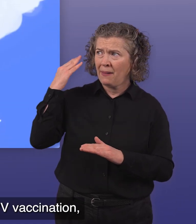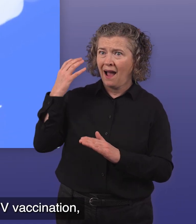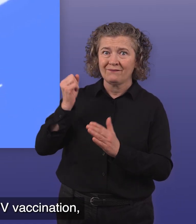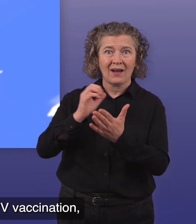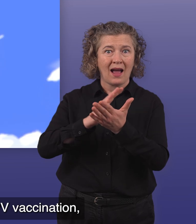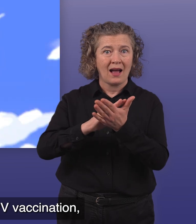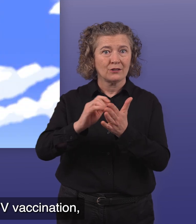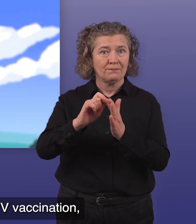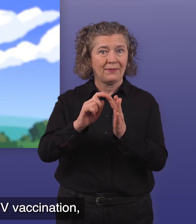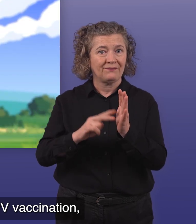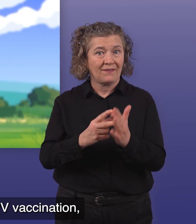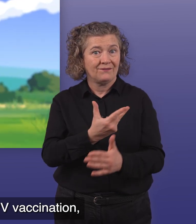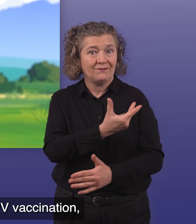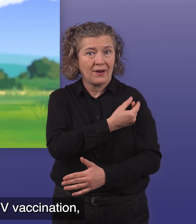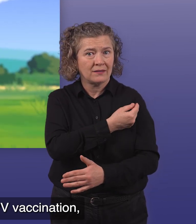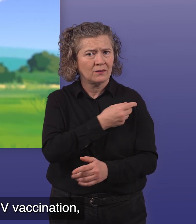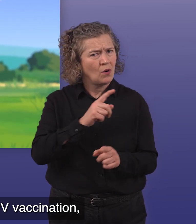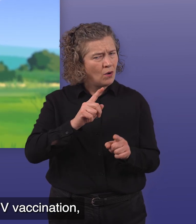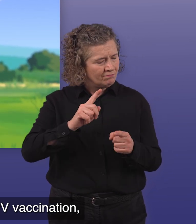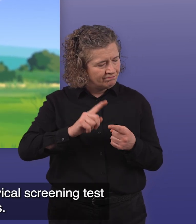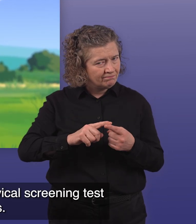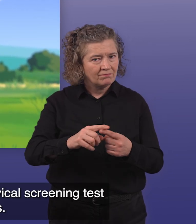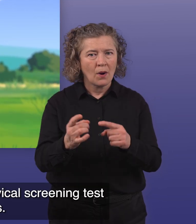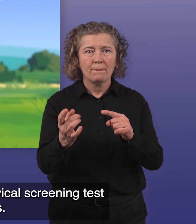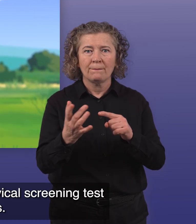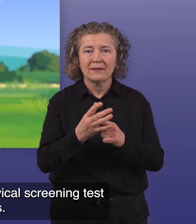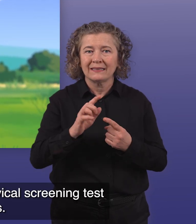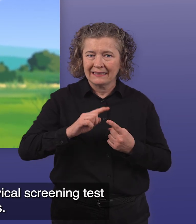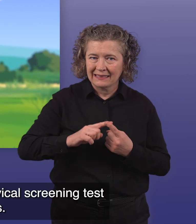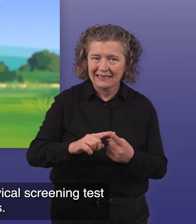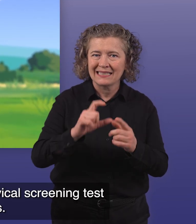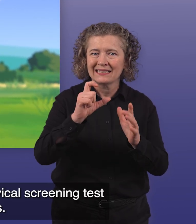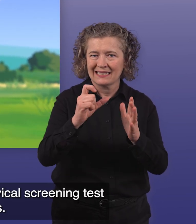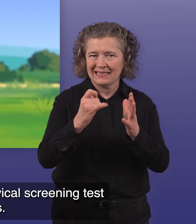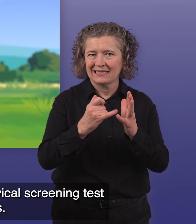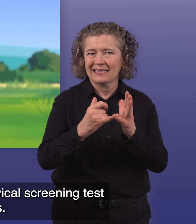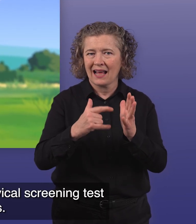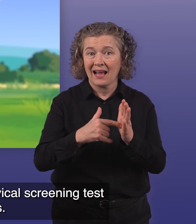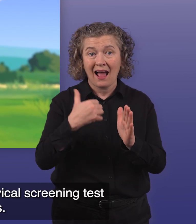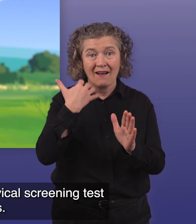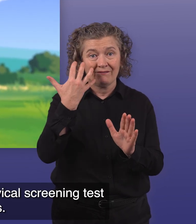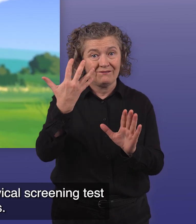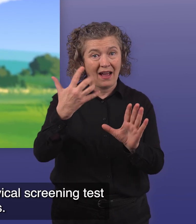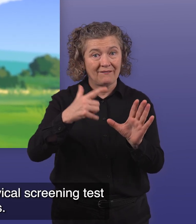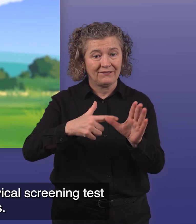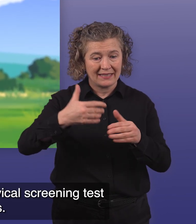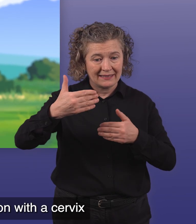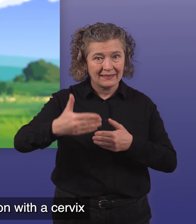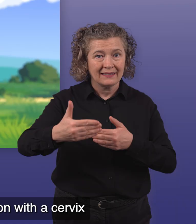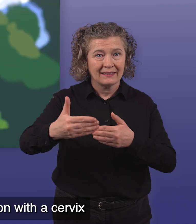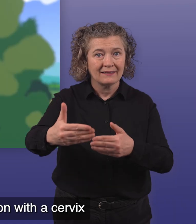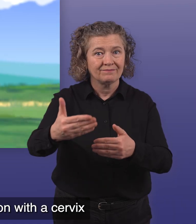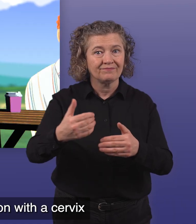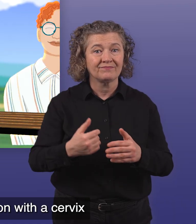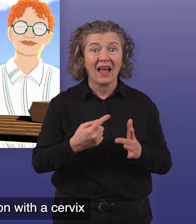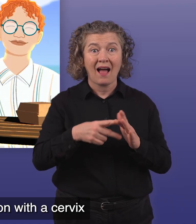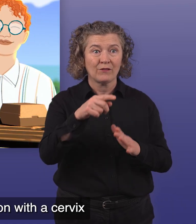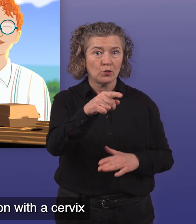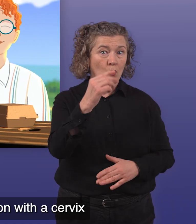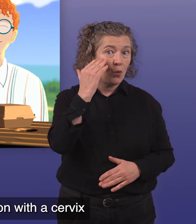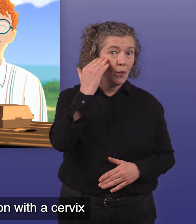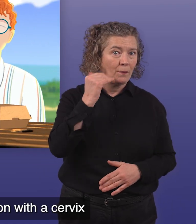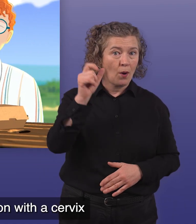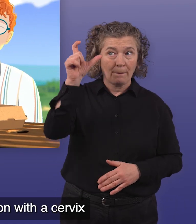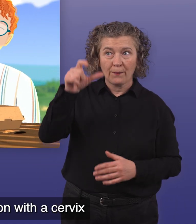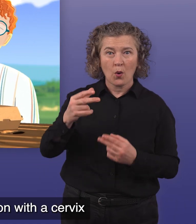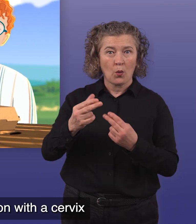if you have had the HPV vaccination, it is also important to have a cervical screening test every 5 years if you are a woman or